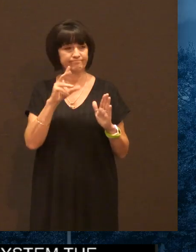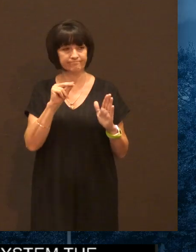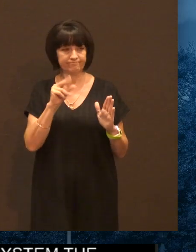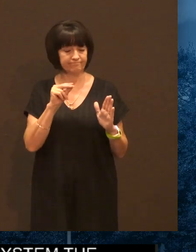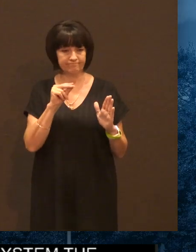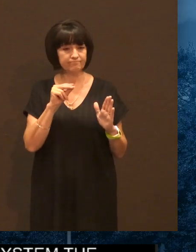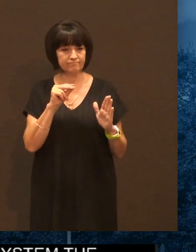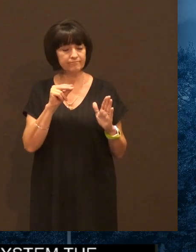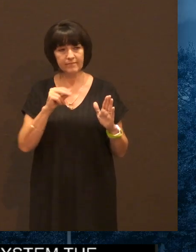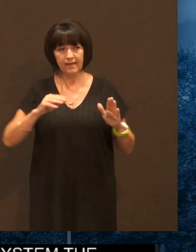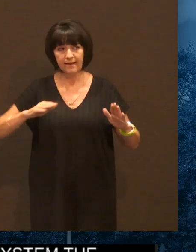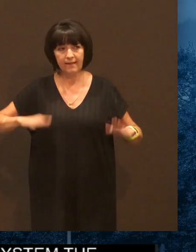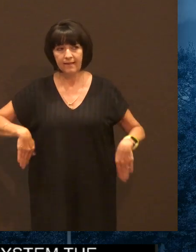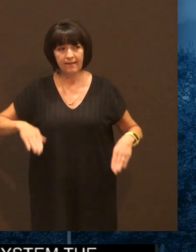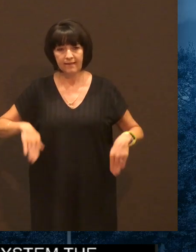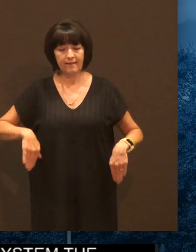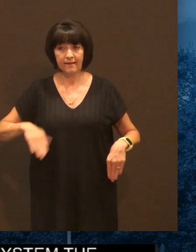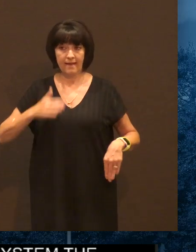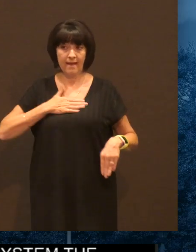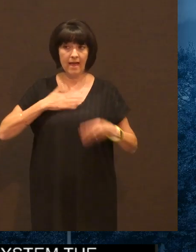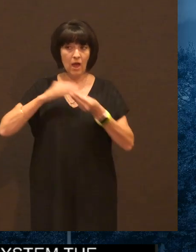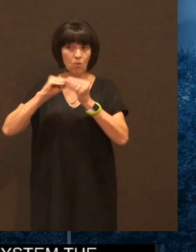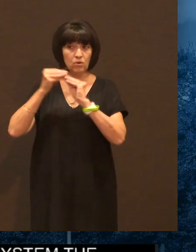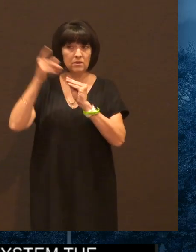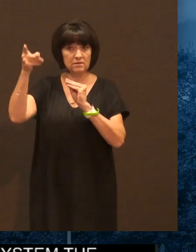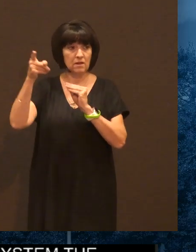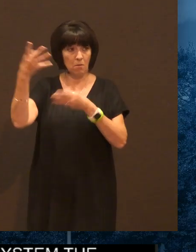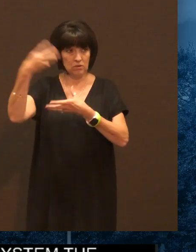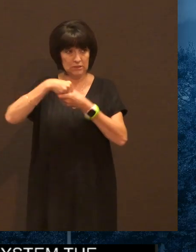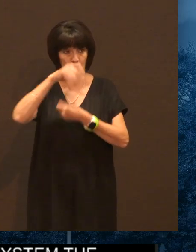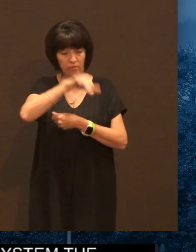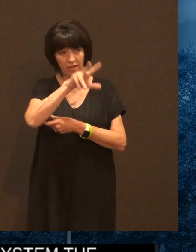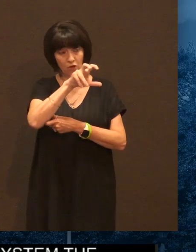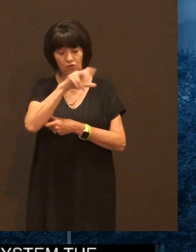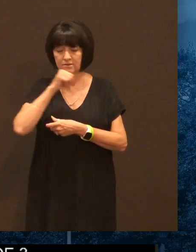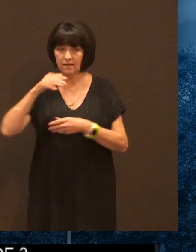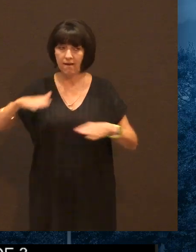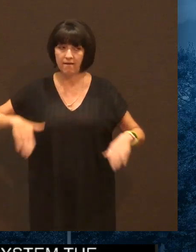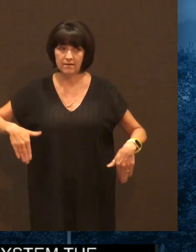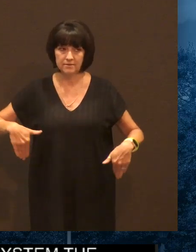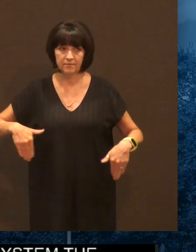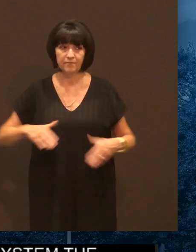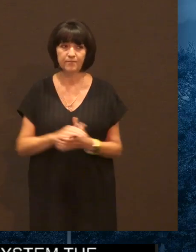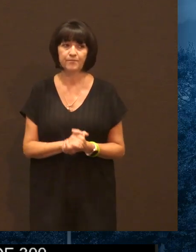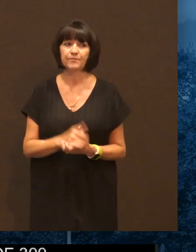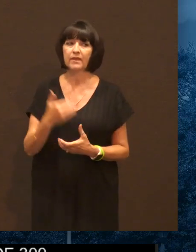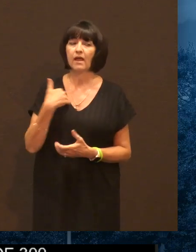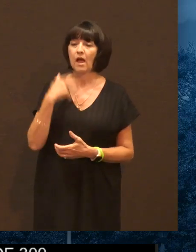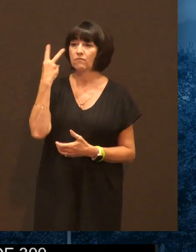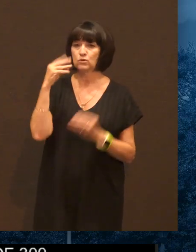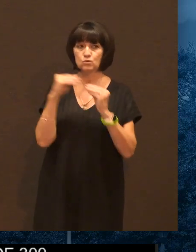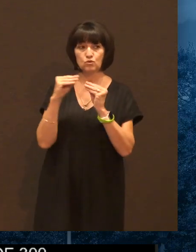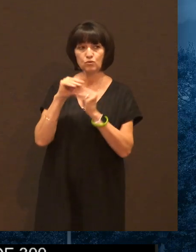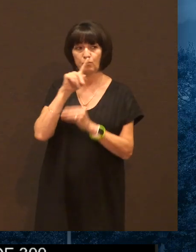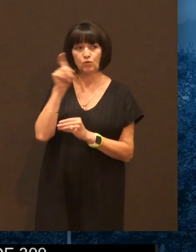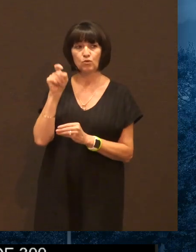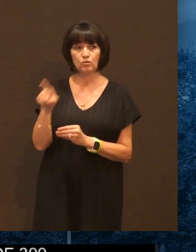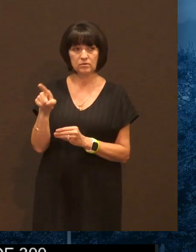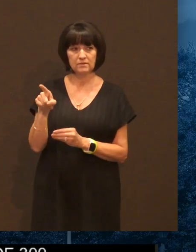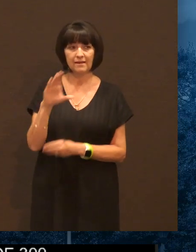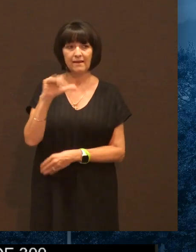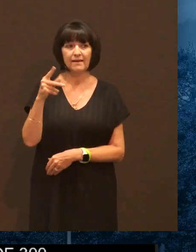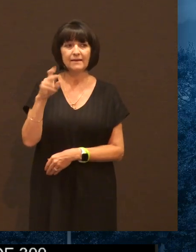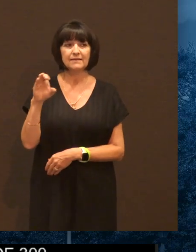are not yet reflected in our numbers. All right, we have two more questions. This one's from Melissa Steele at Cape